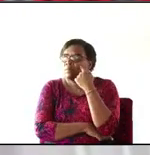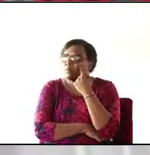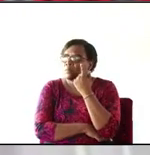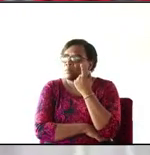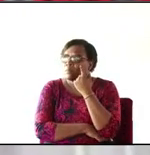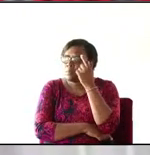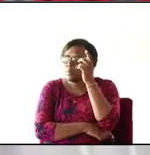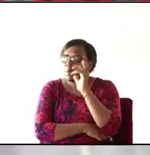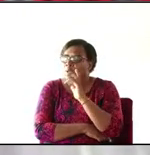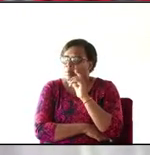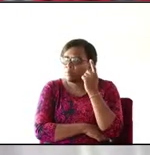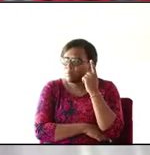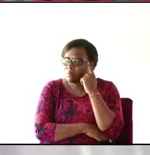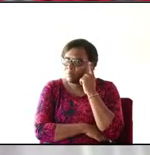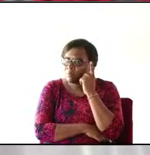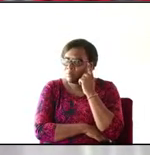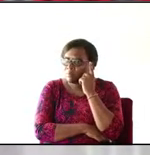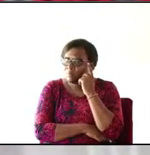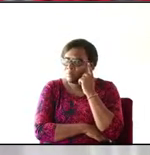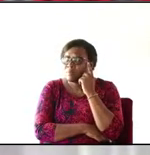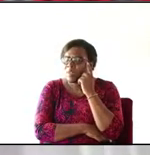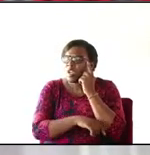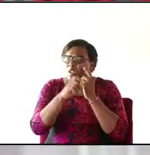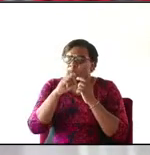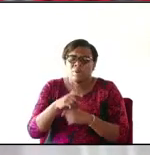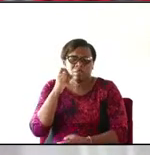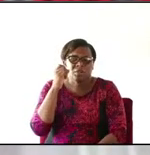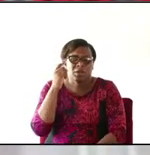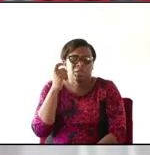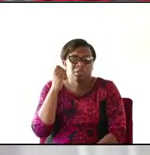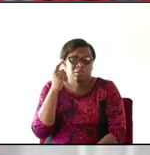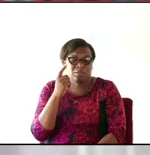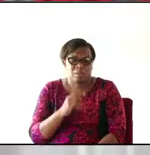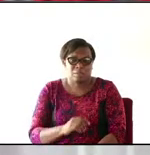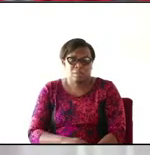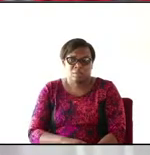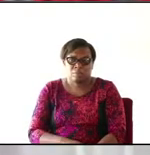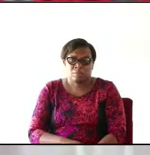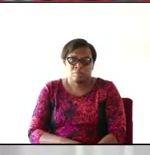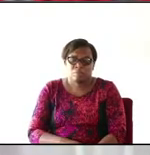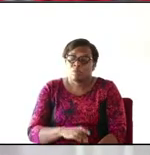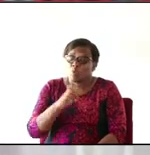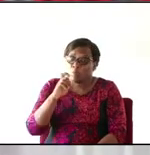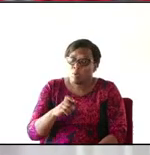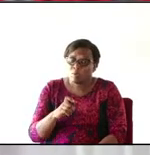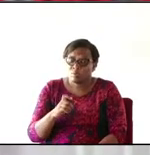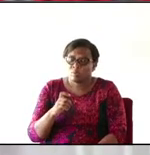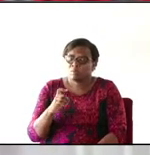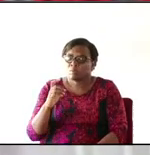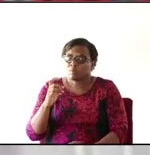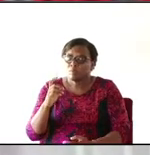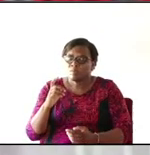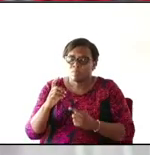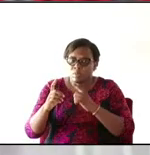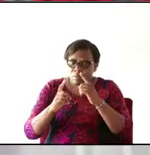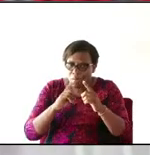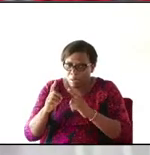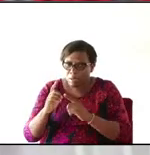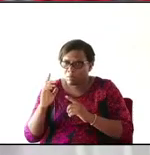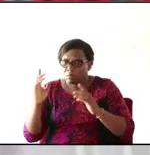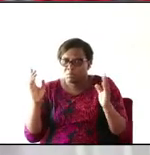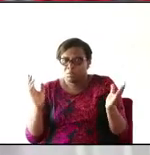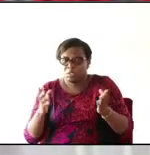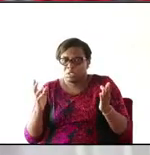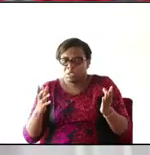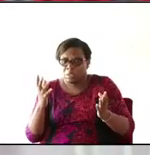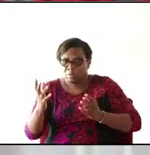You see, we're going to have to understand that we have to engage community. We have to engage